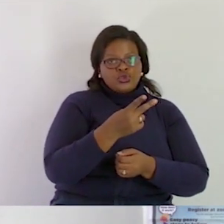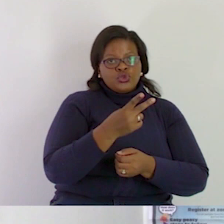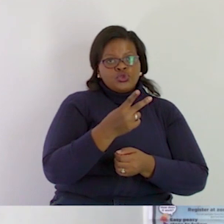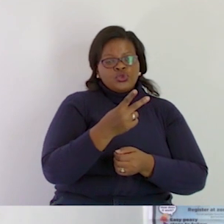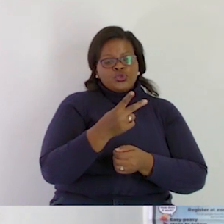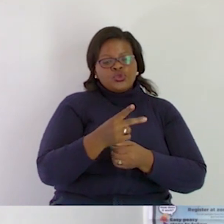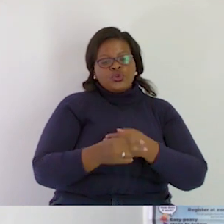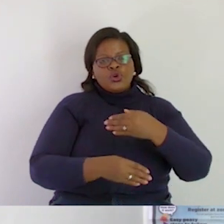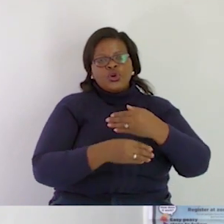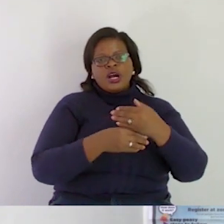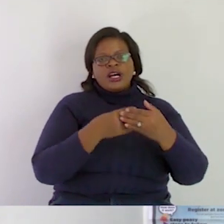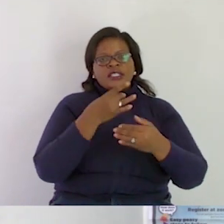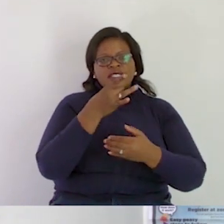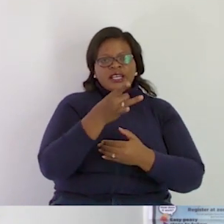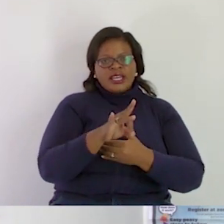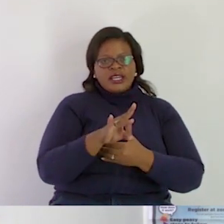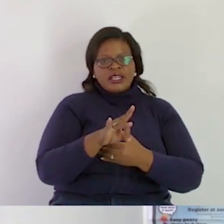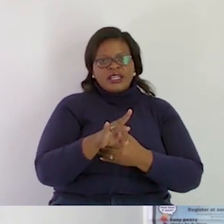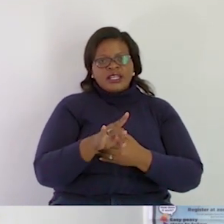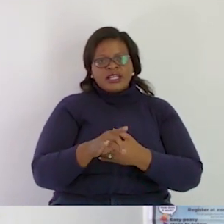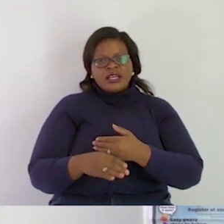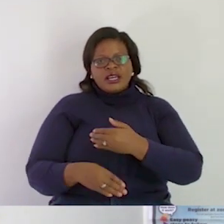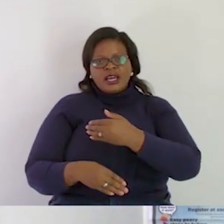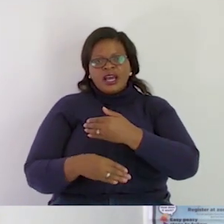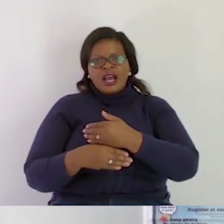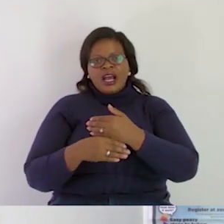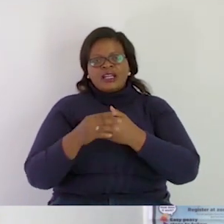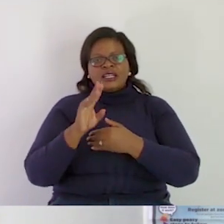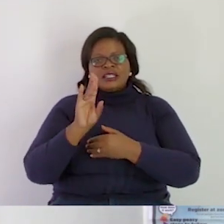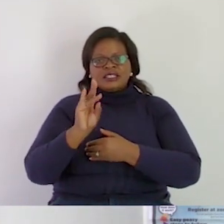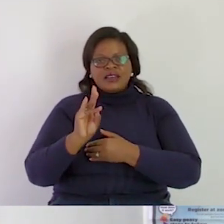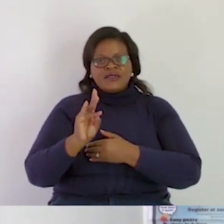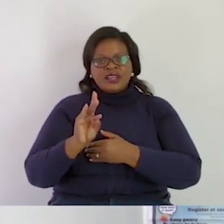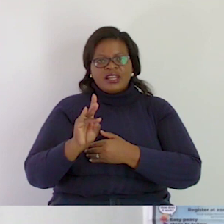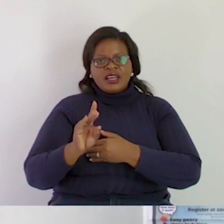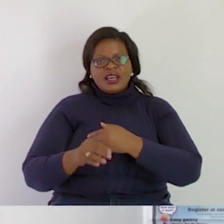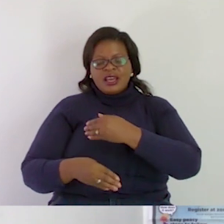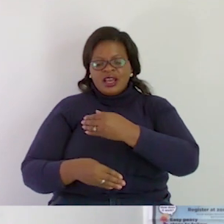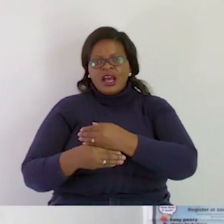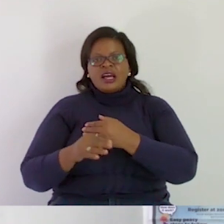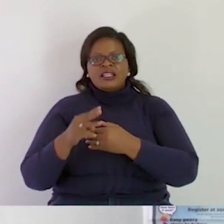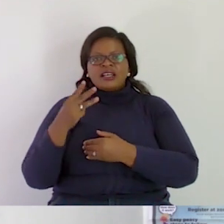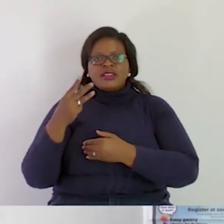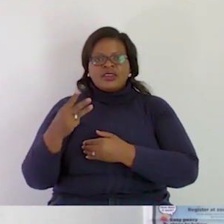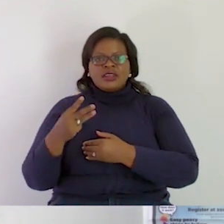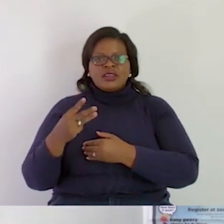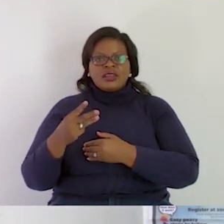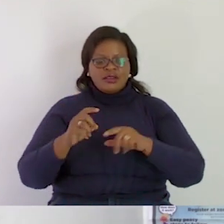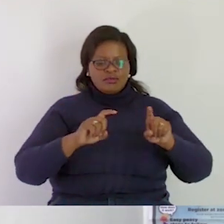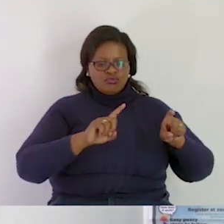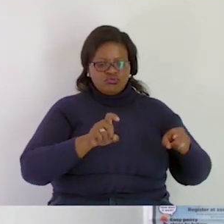plus 7 plus 3. I can do this. I can do